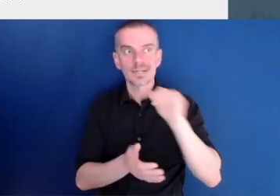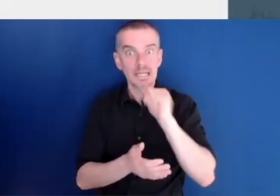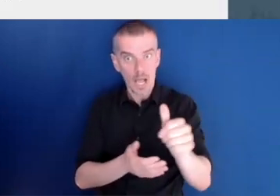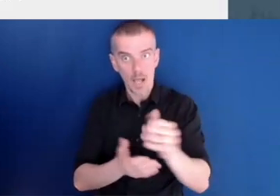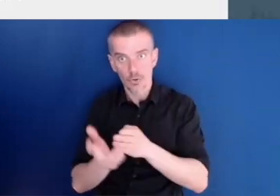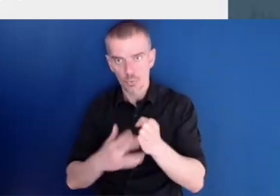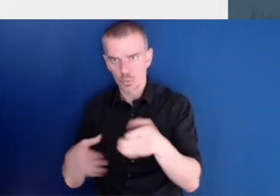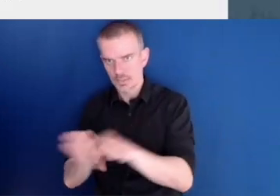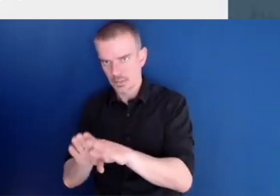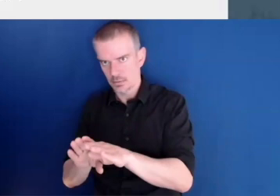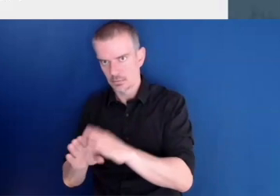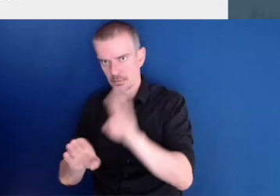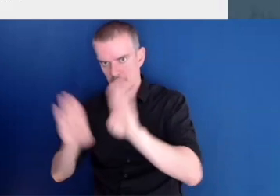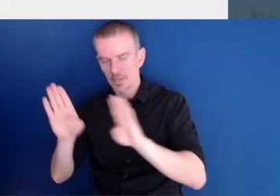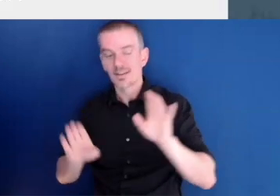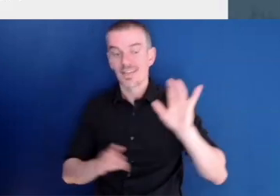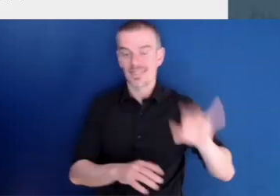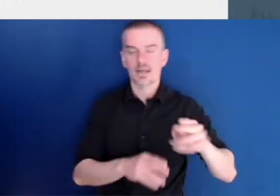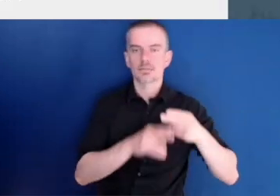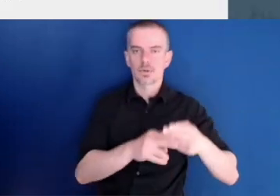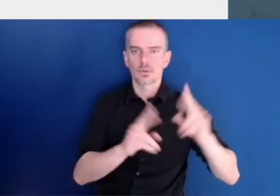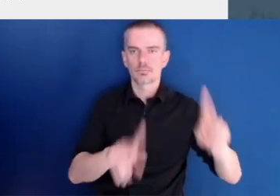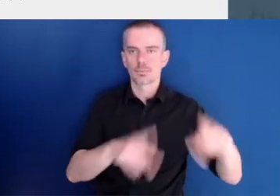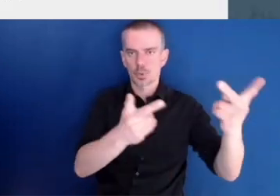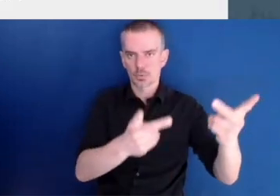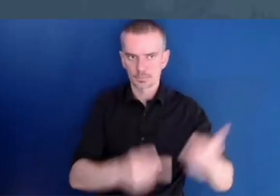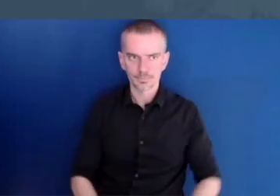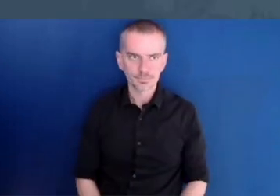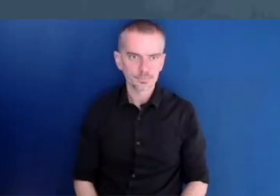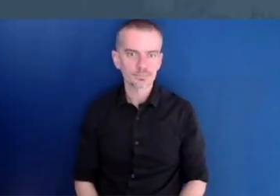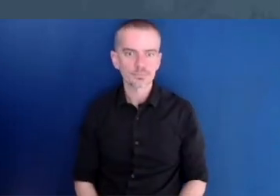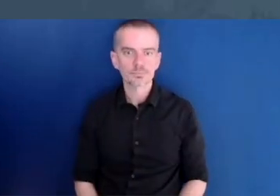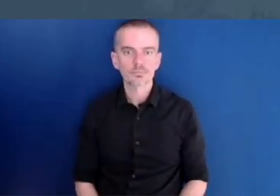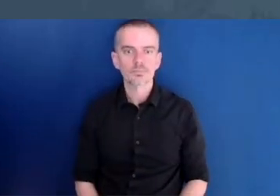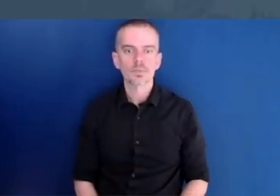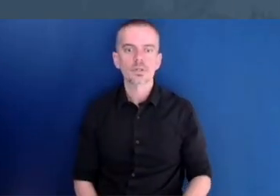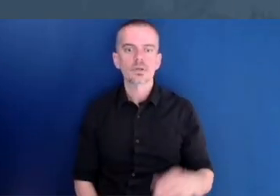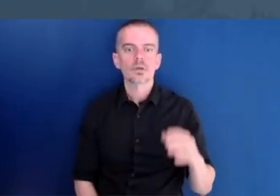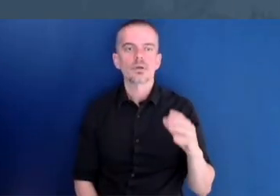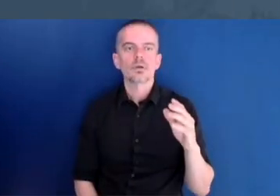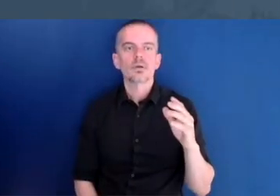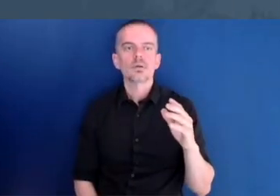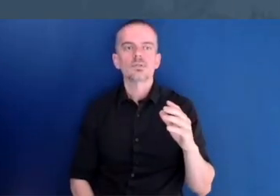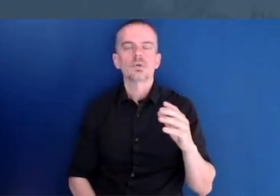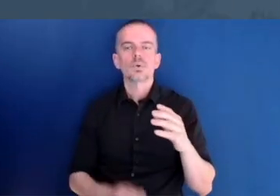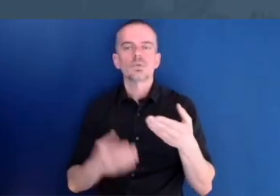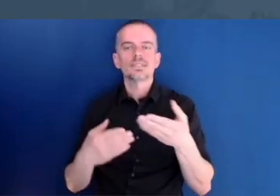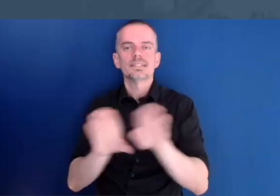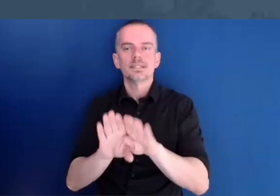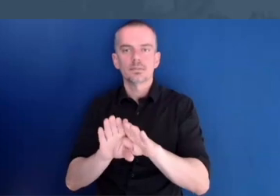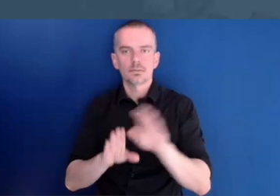be known as a proposal. Okay, so sealed bids, you're going to